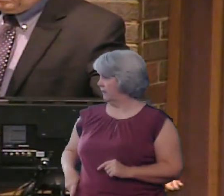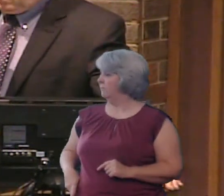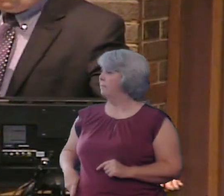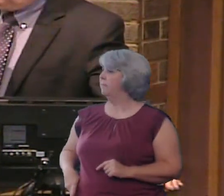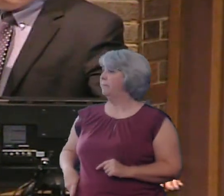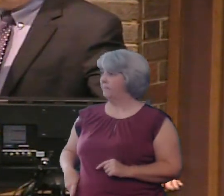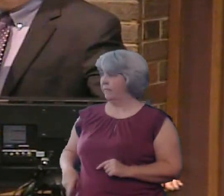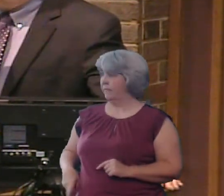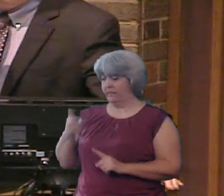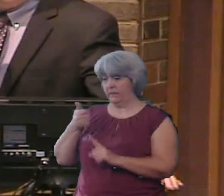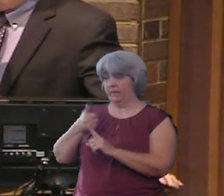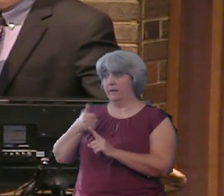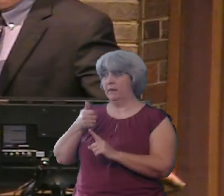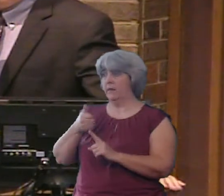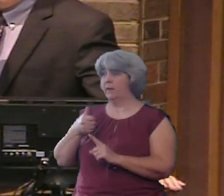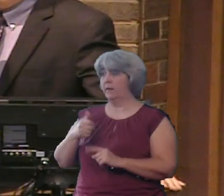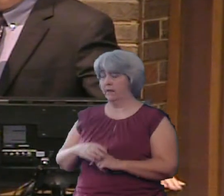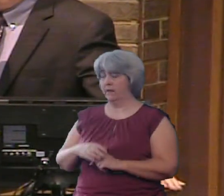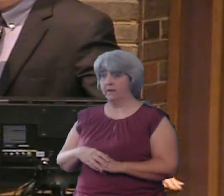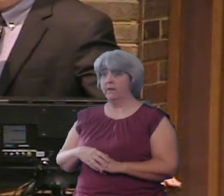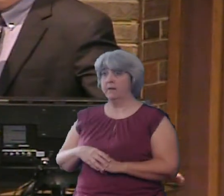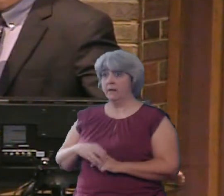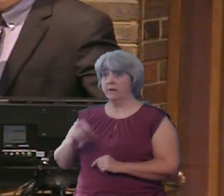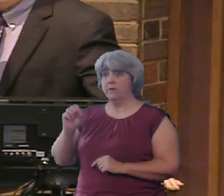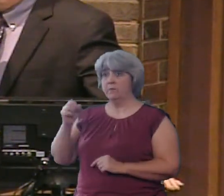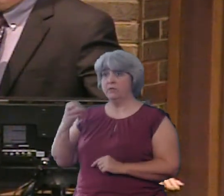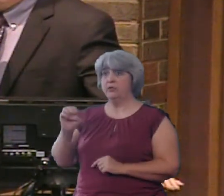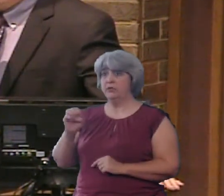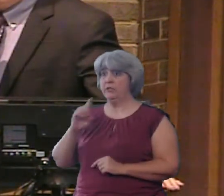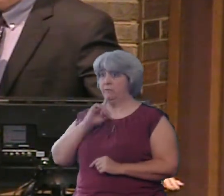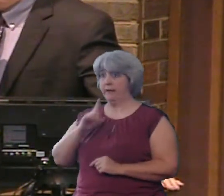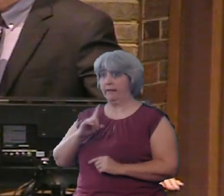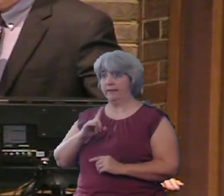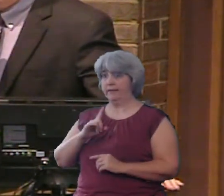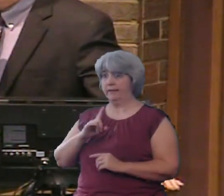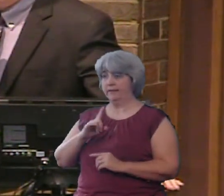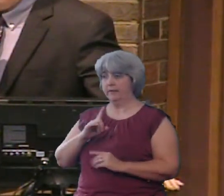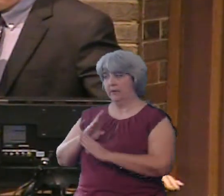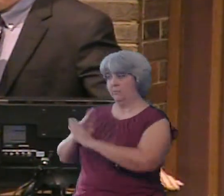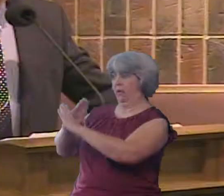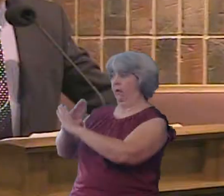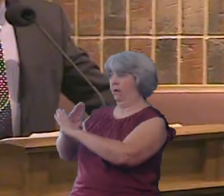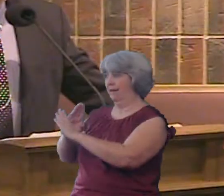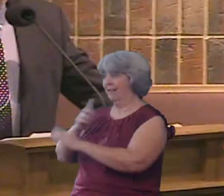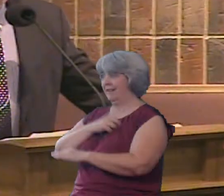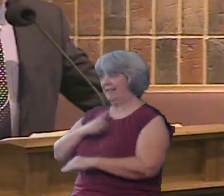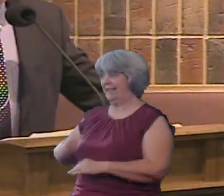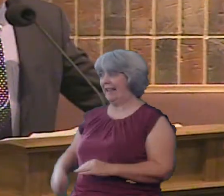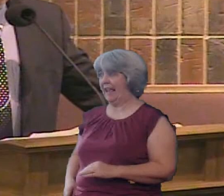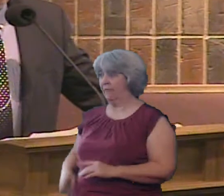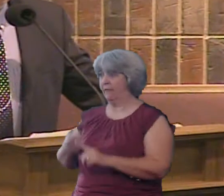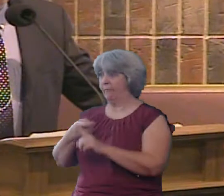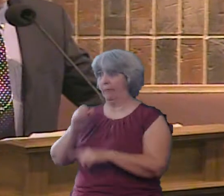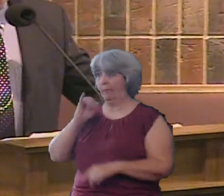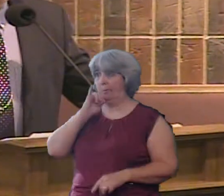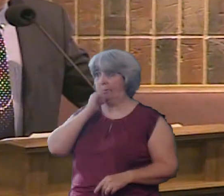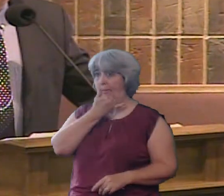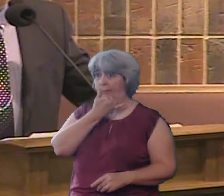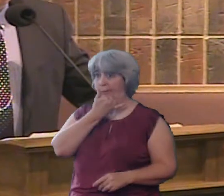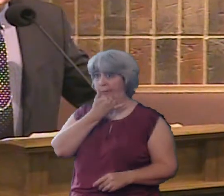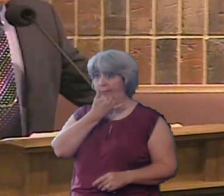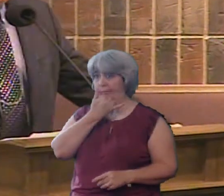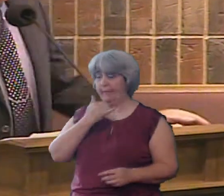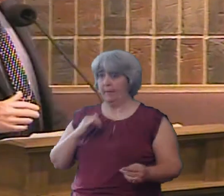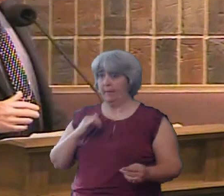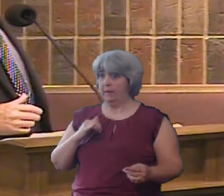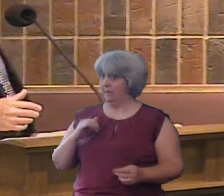play a big role in keeping David from creating some very bad circumstances and harm. 1 Samuel chapter 25,